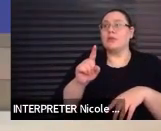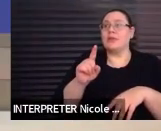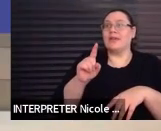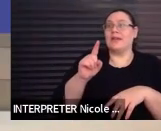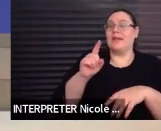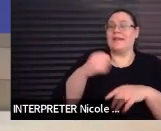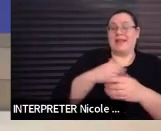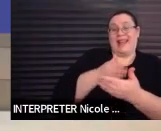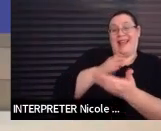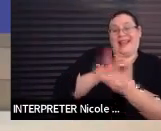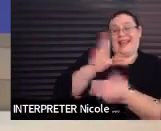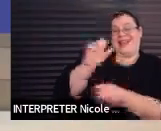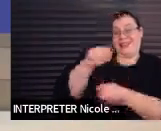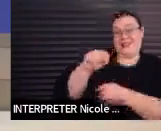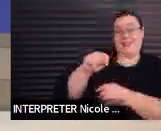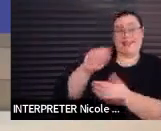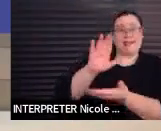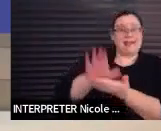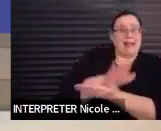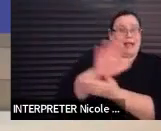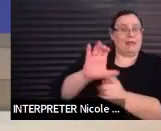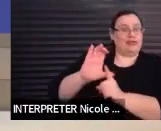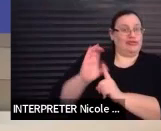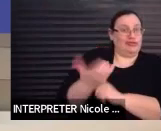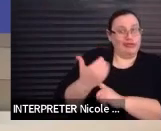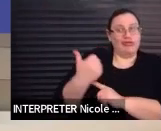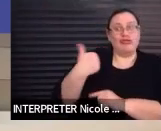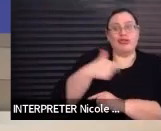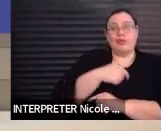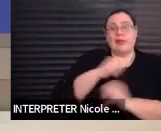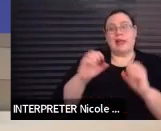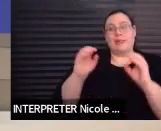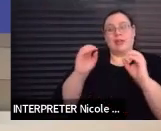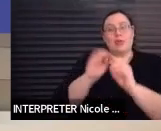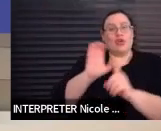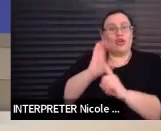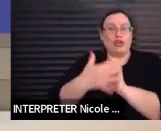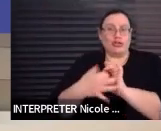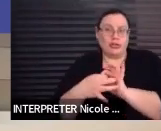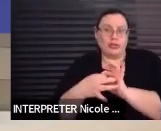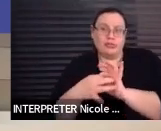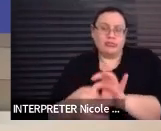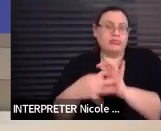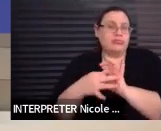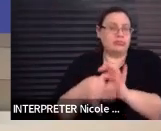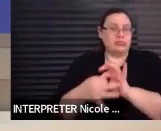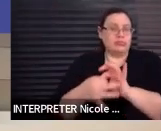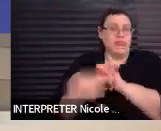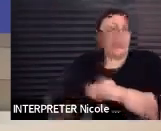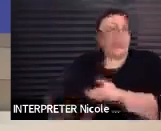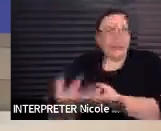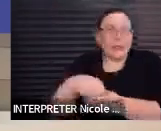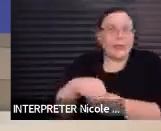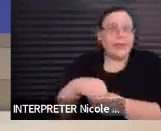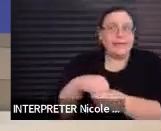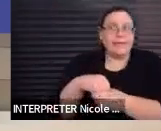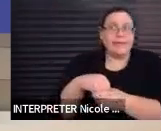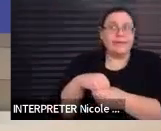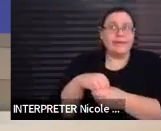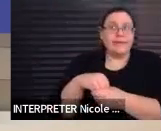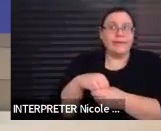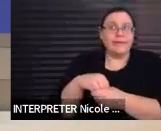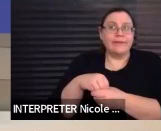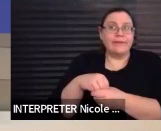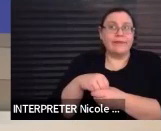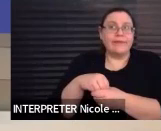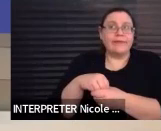anti-racist campus culture where we can be more culturally responsible, inclusive, and increase